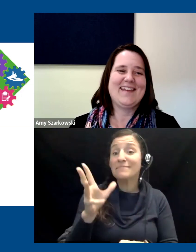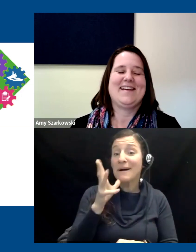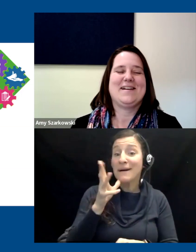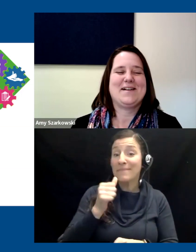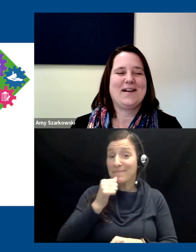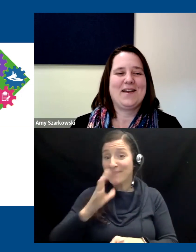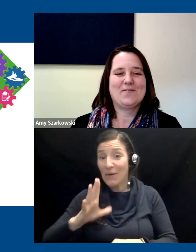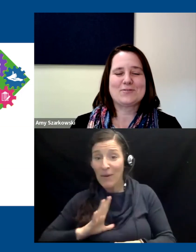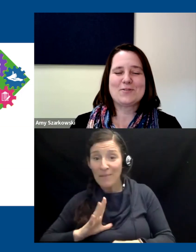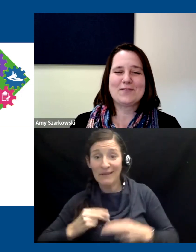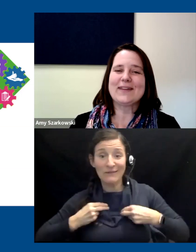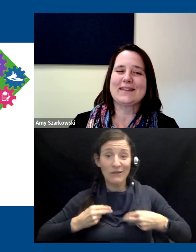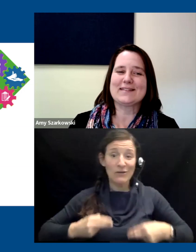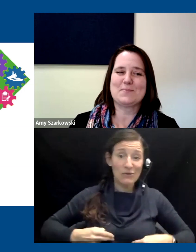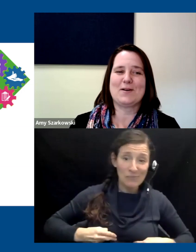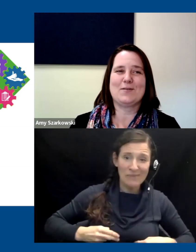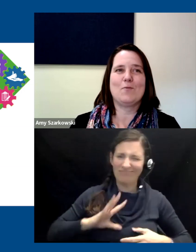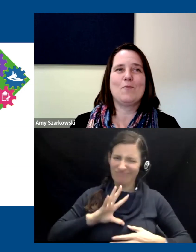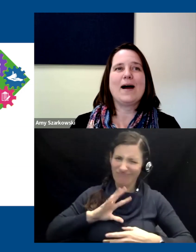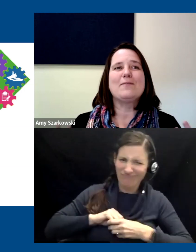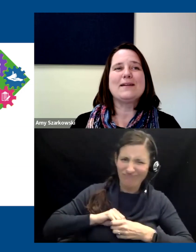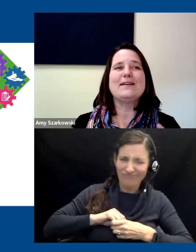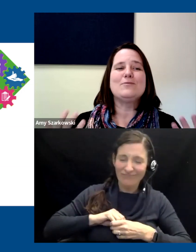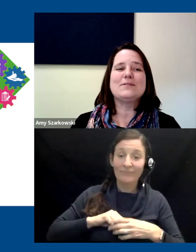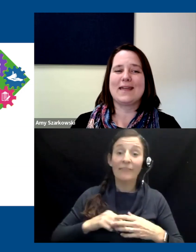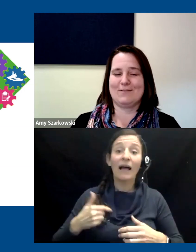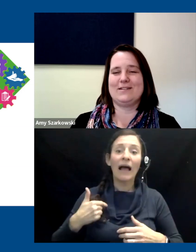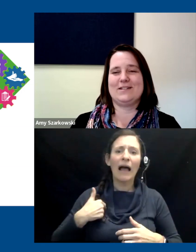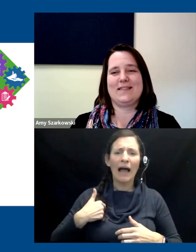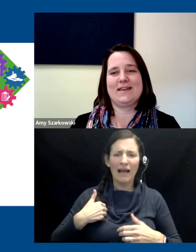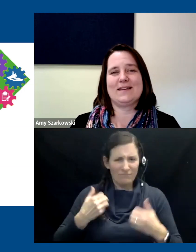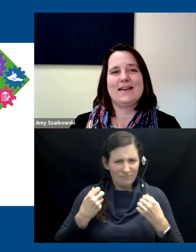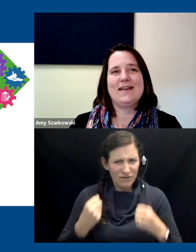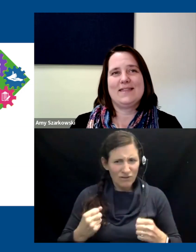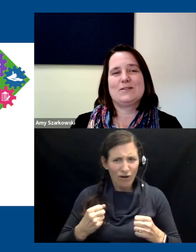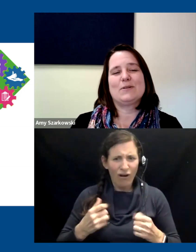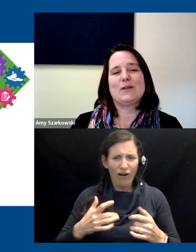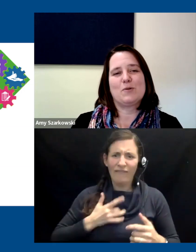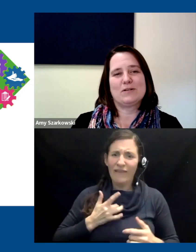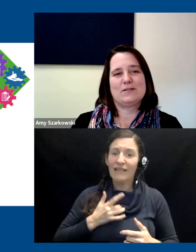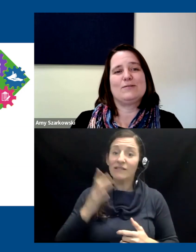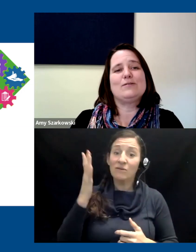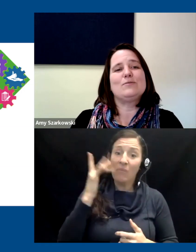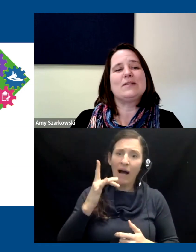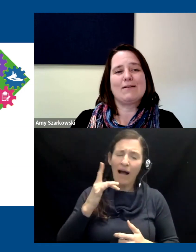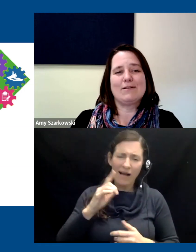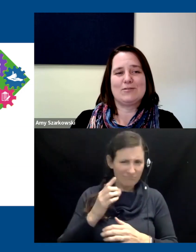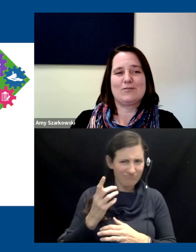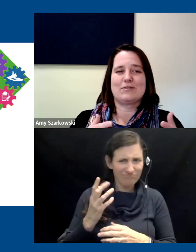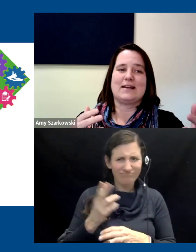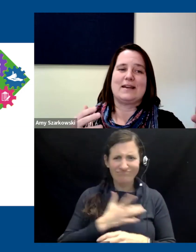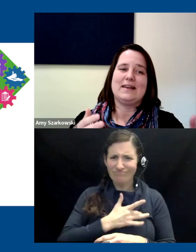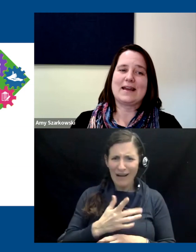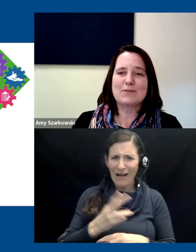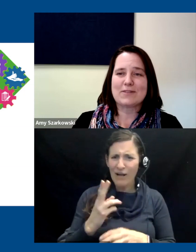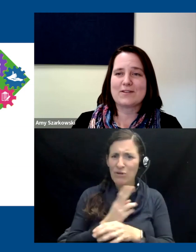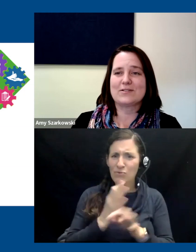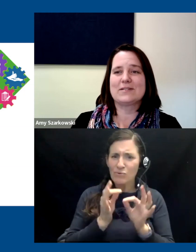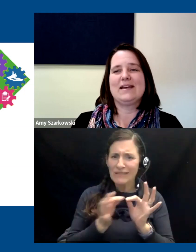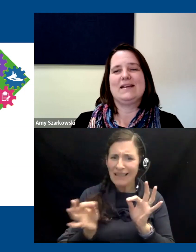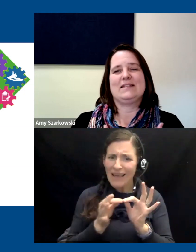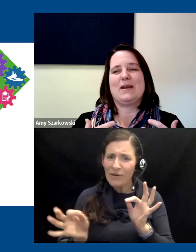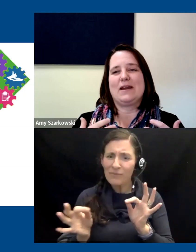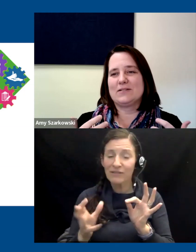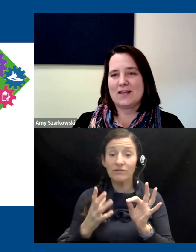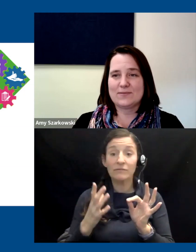being. I have strong feelings about why we use language, and I think that it's really important to use language in order to connect with